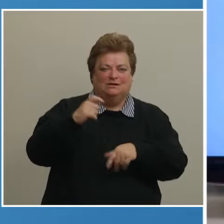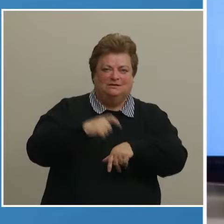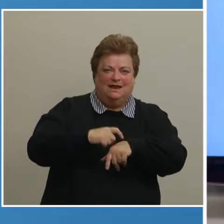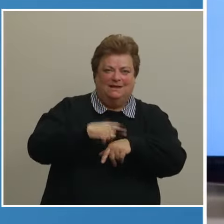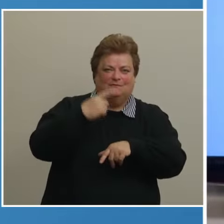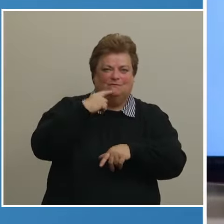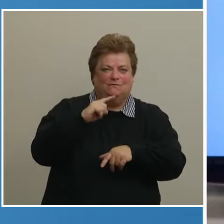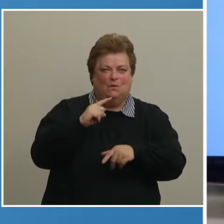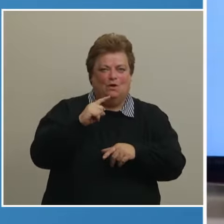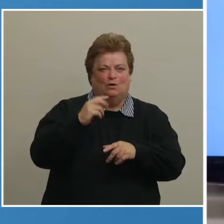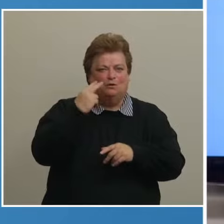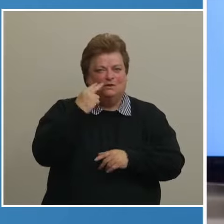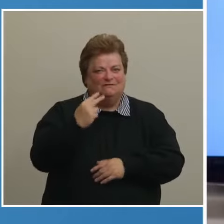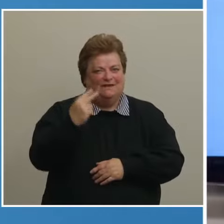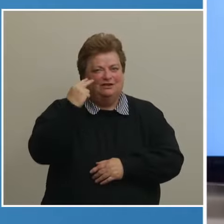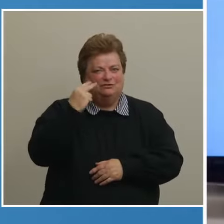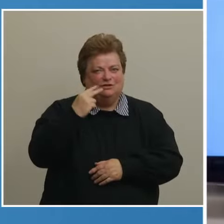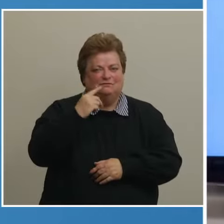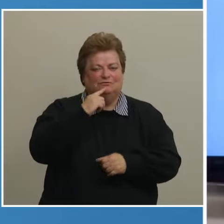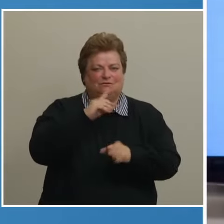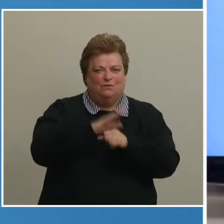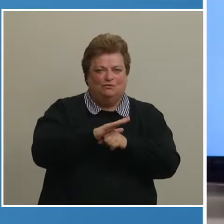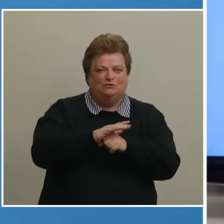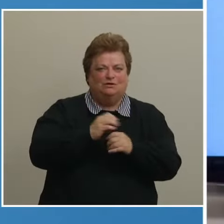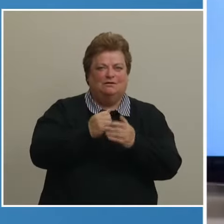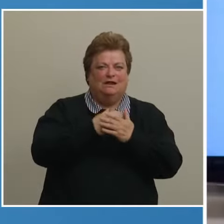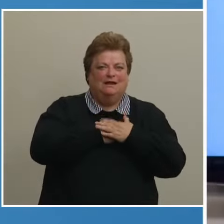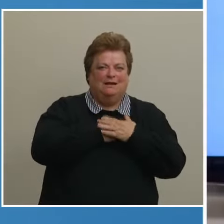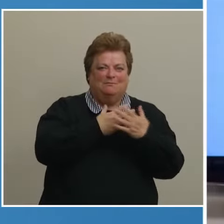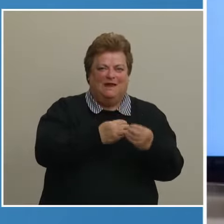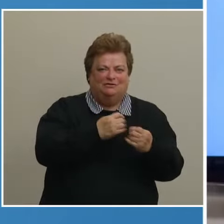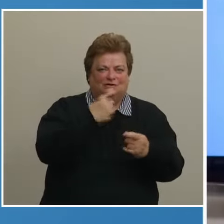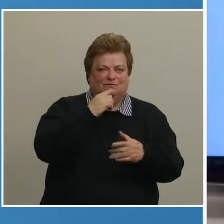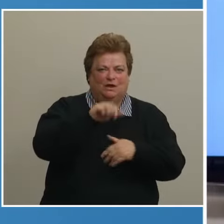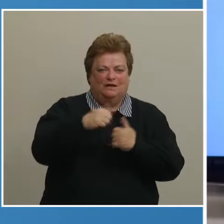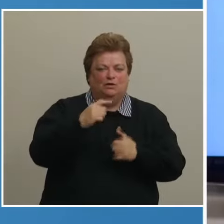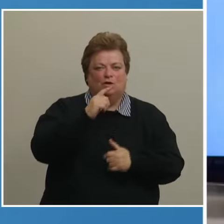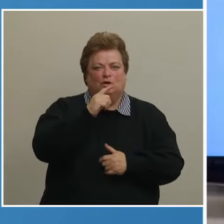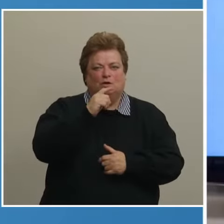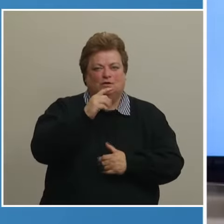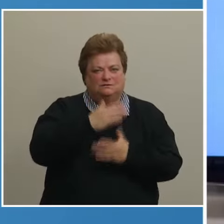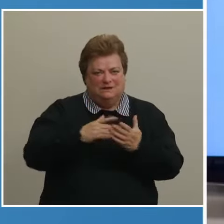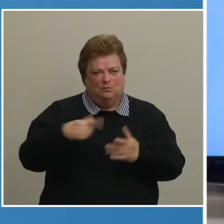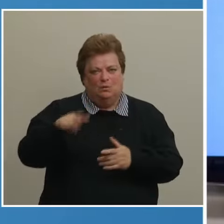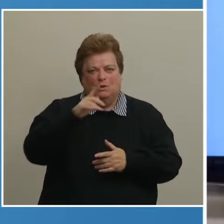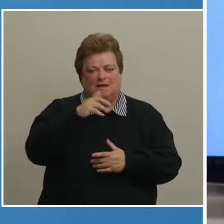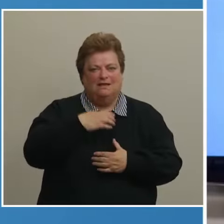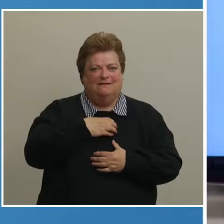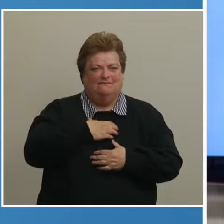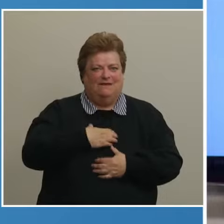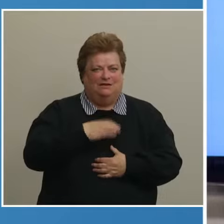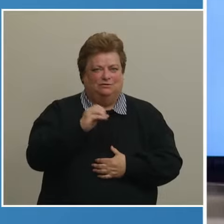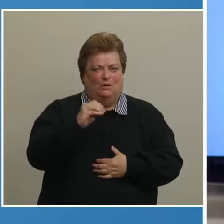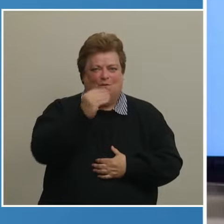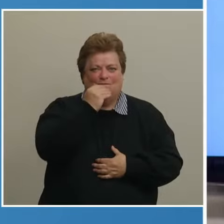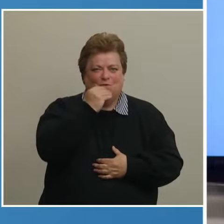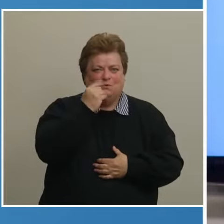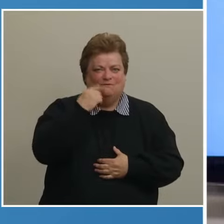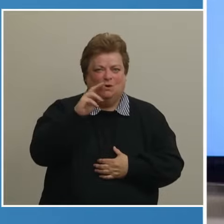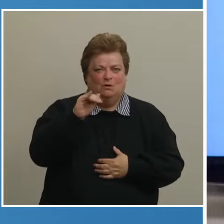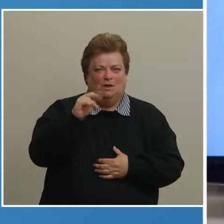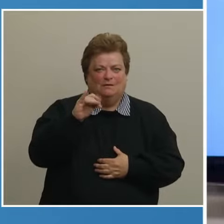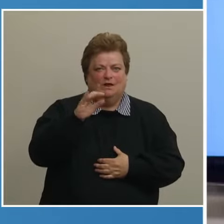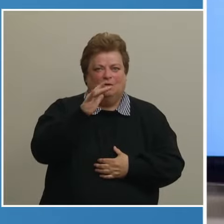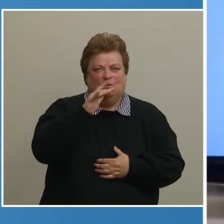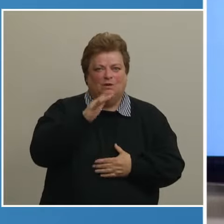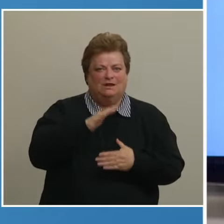and devotion and compassion toward others. Many will fast during Ramadan, share break the fast meals with family after sunset, and